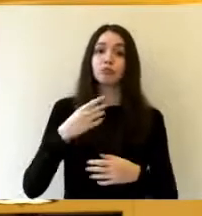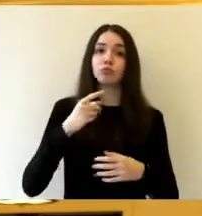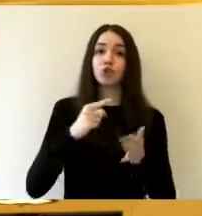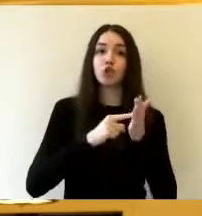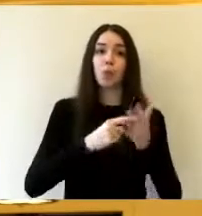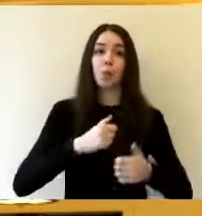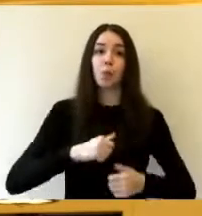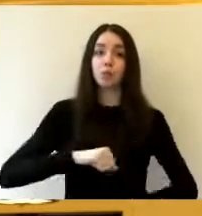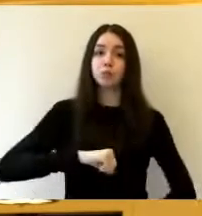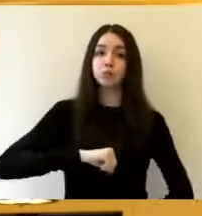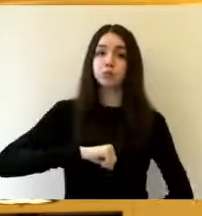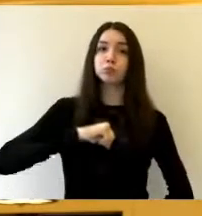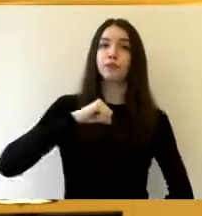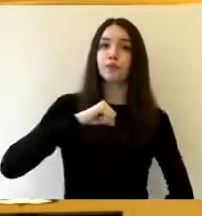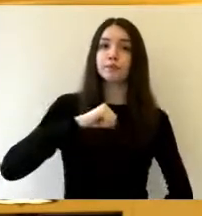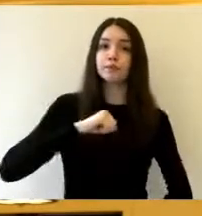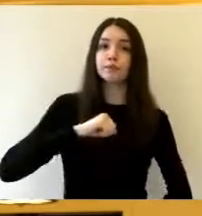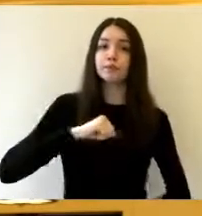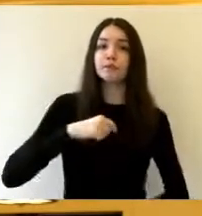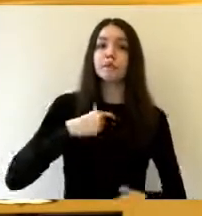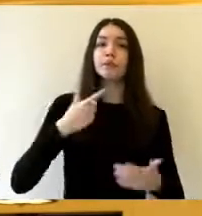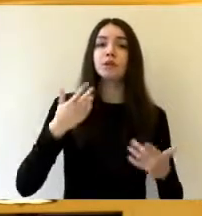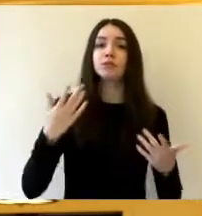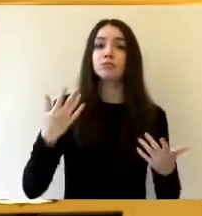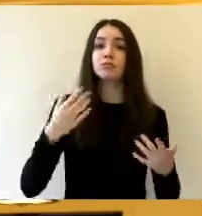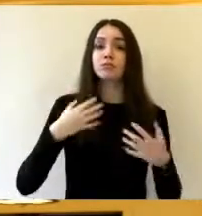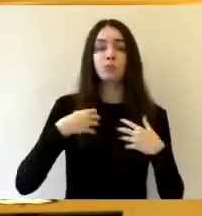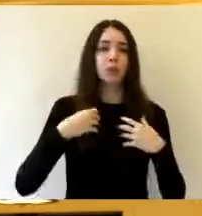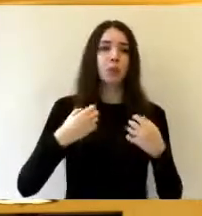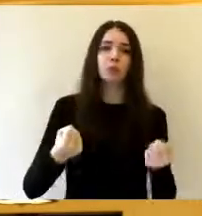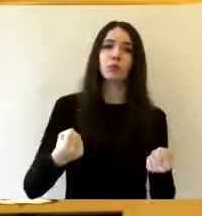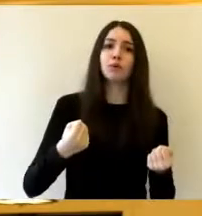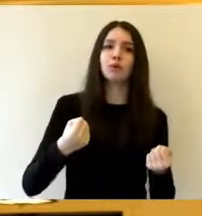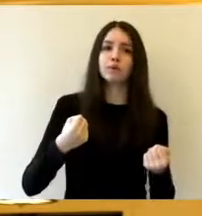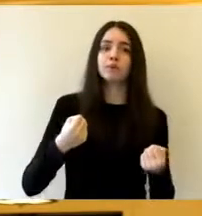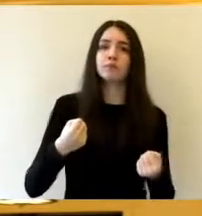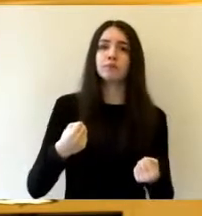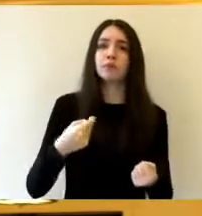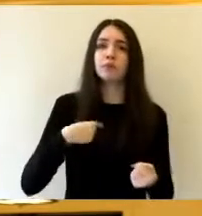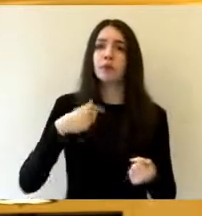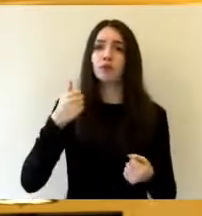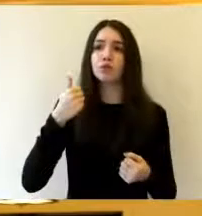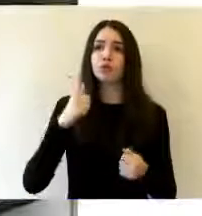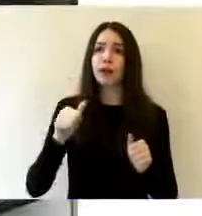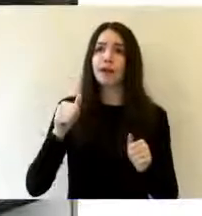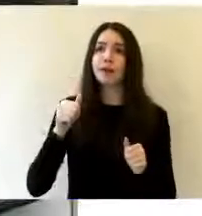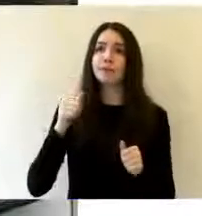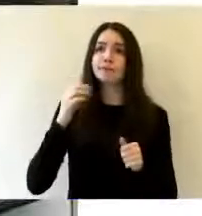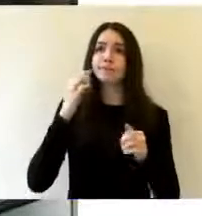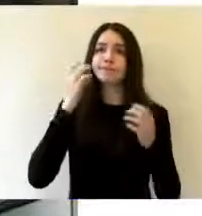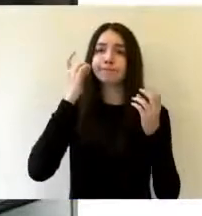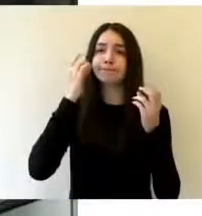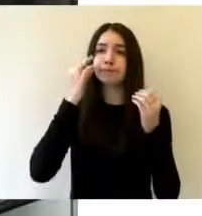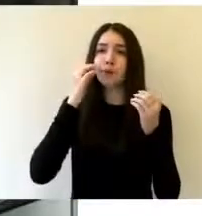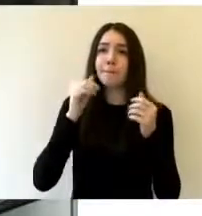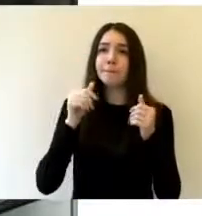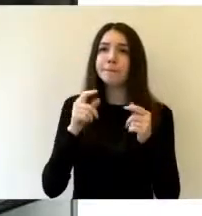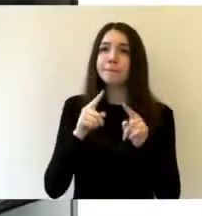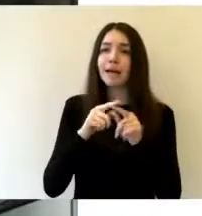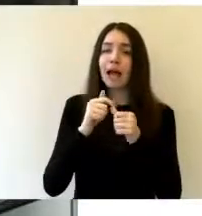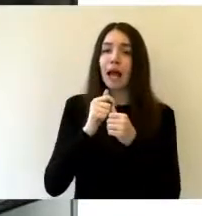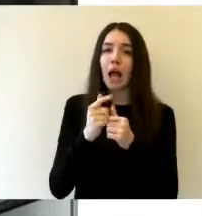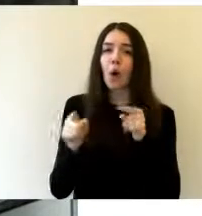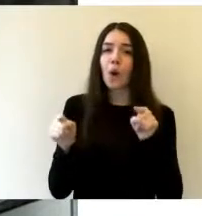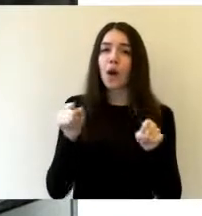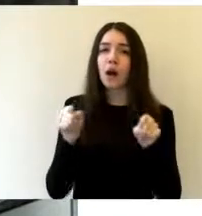compete with it on scale, to bring things small, to try to represent the thing that was not there. And it occurred to me, when you have an